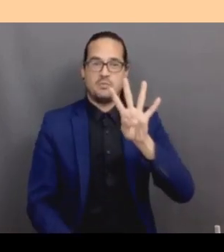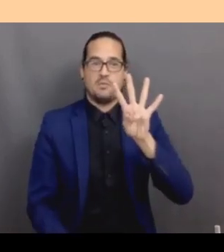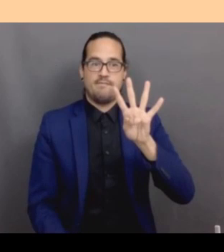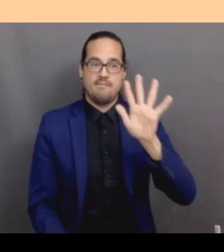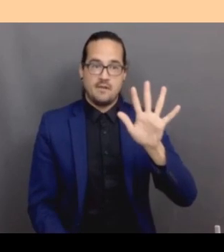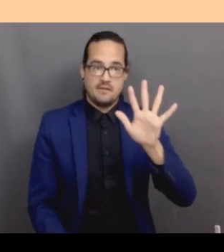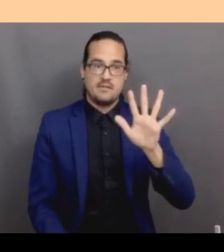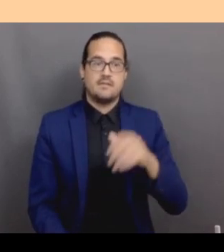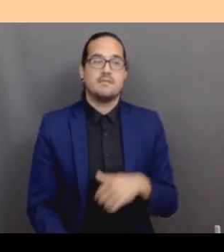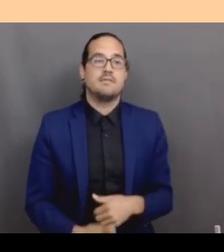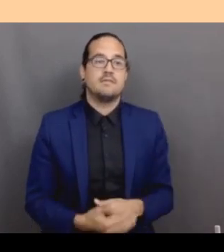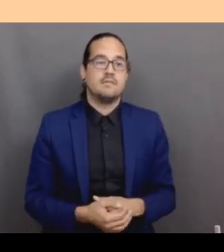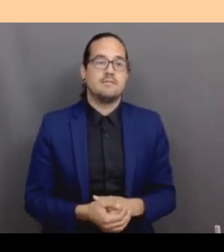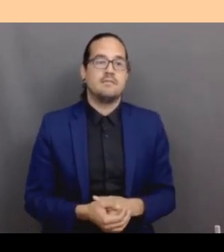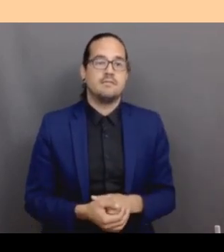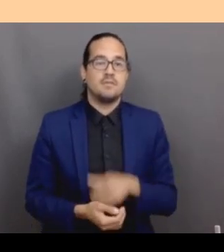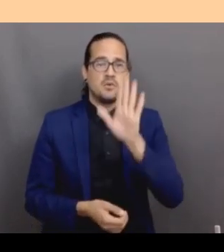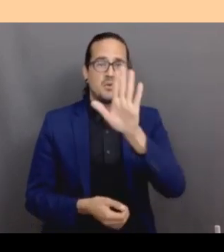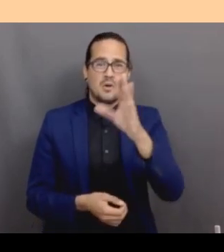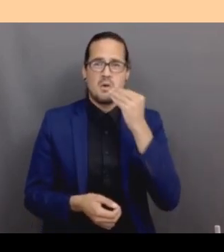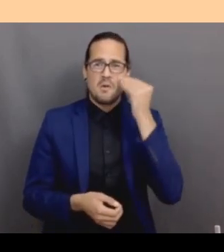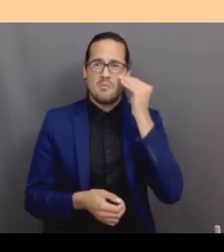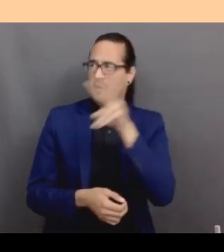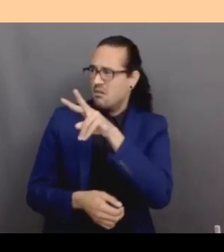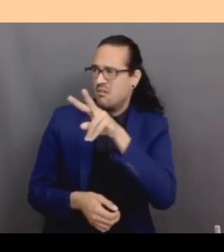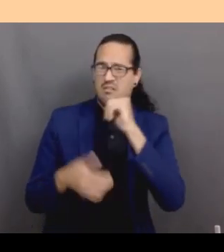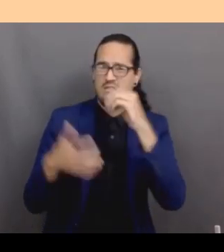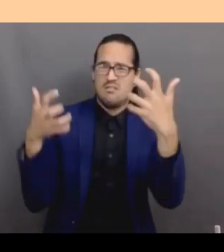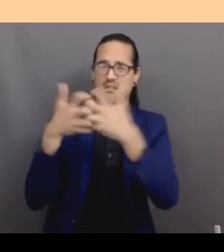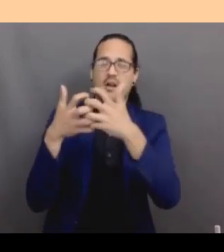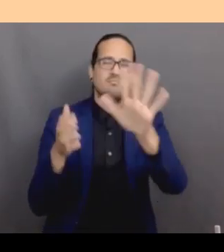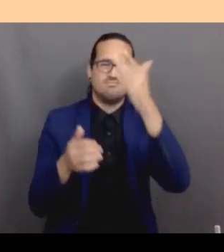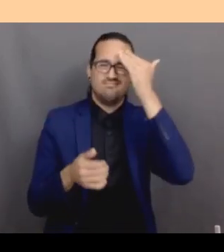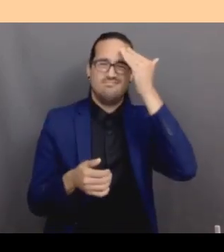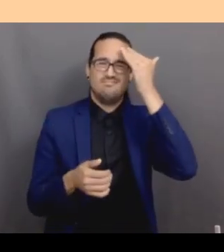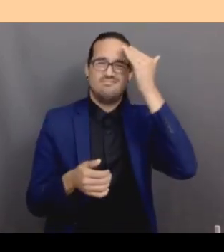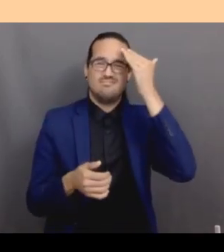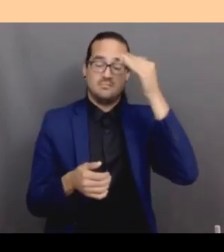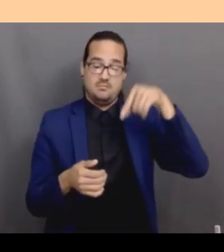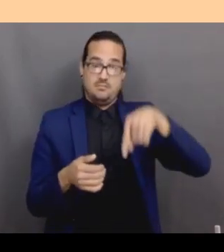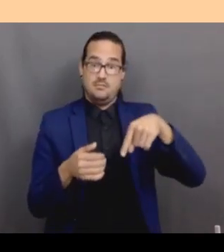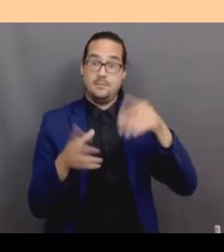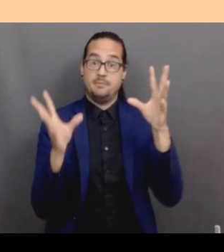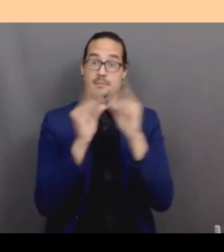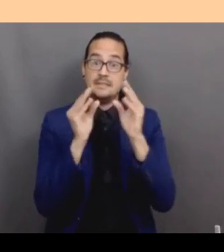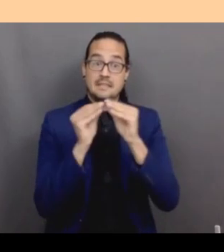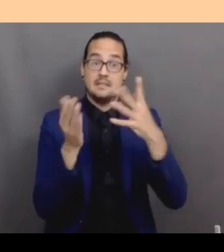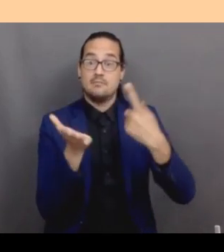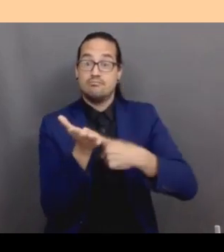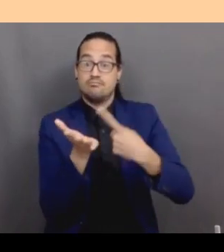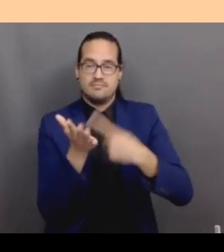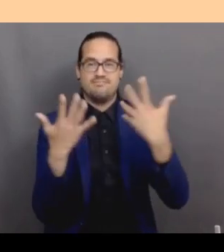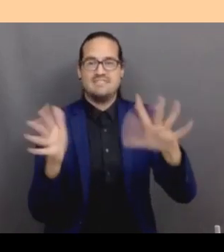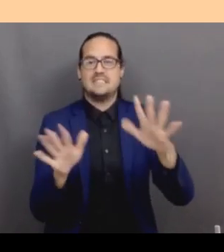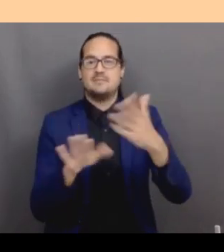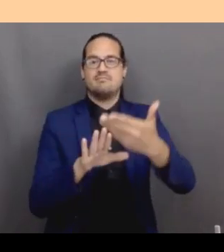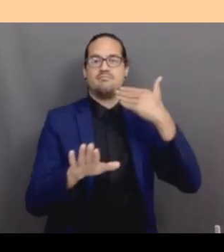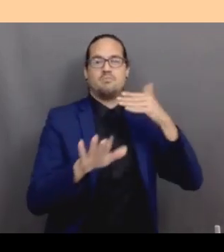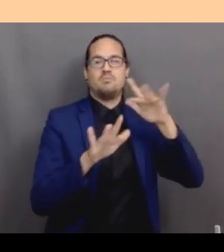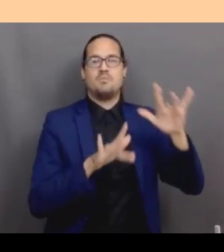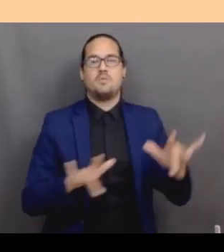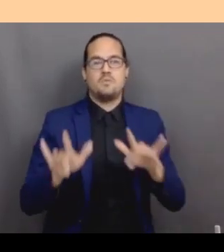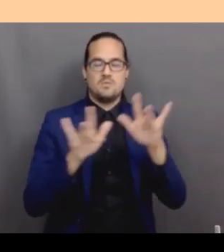that this session, this community conversation, was actually pre-recorded because we know in the world of internet technology,